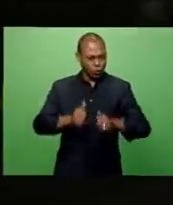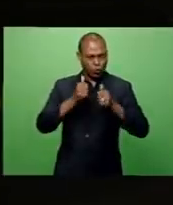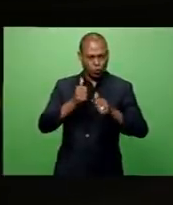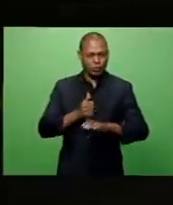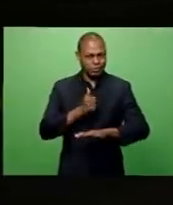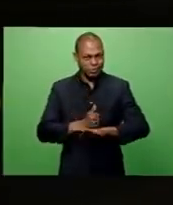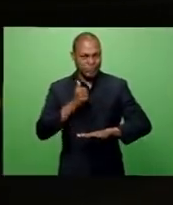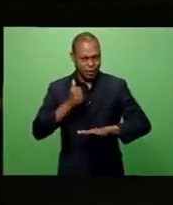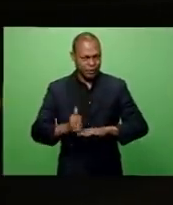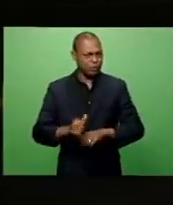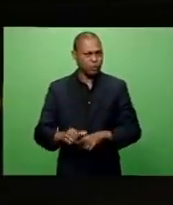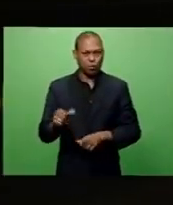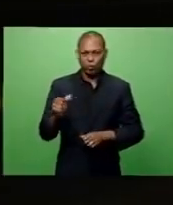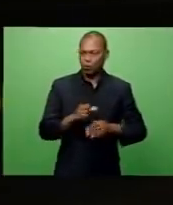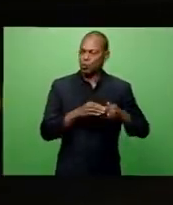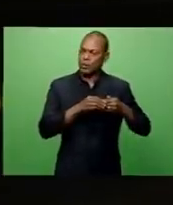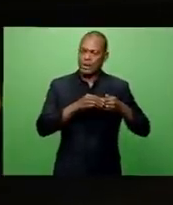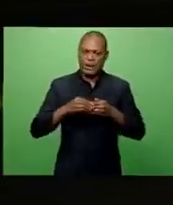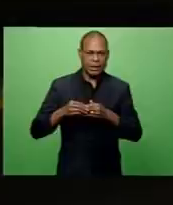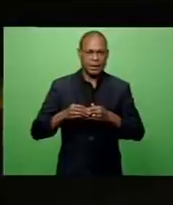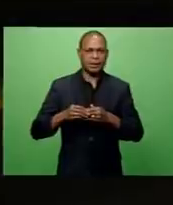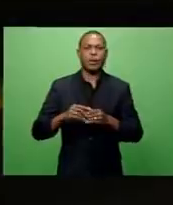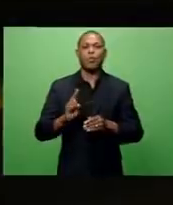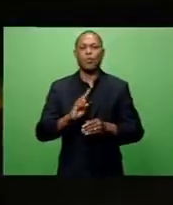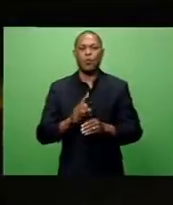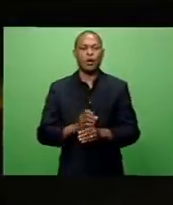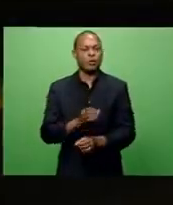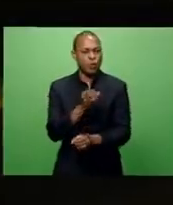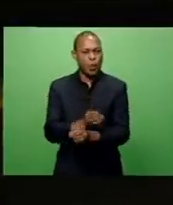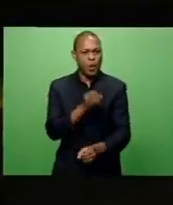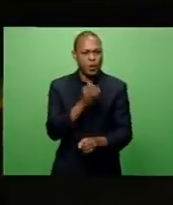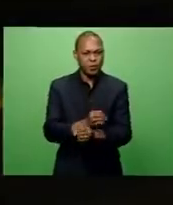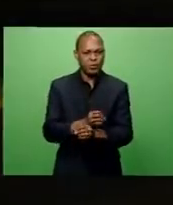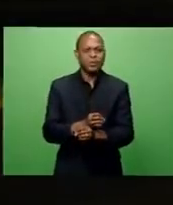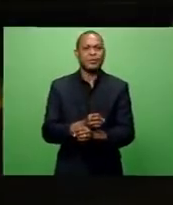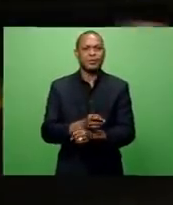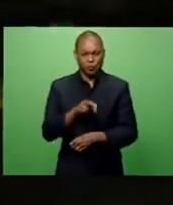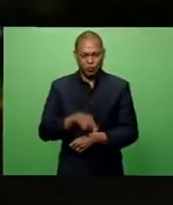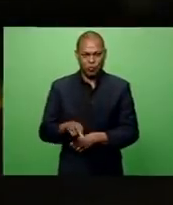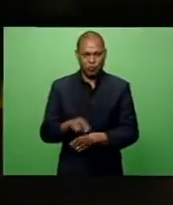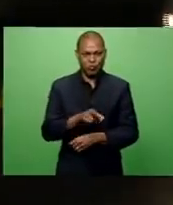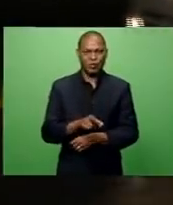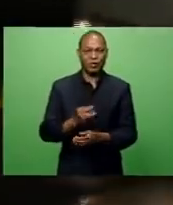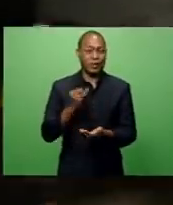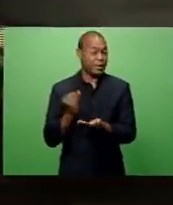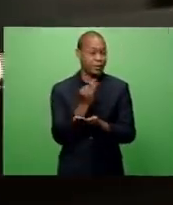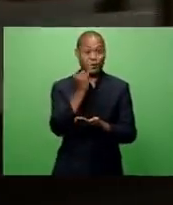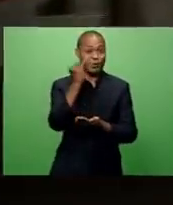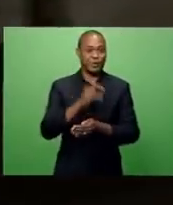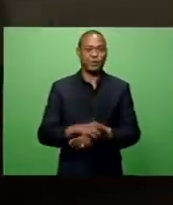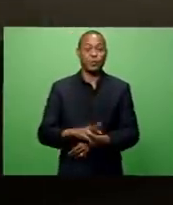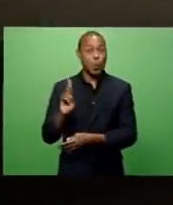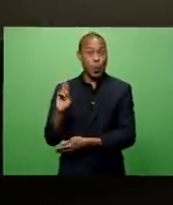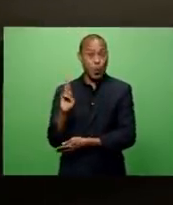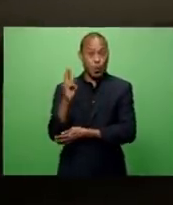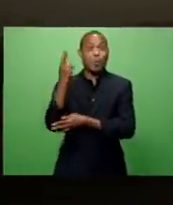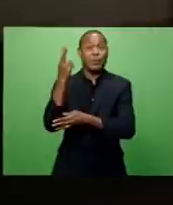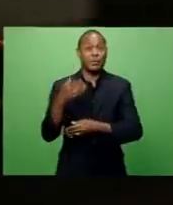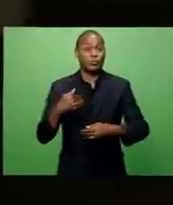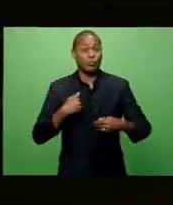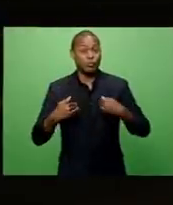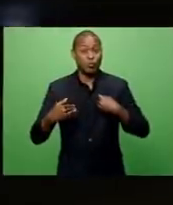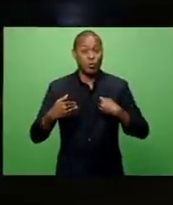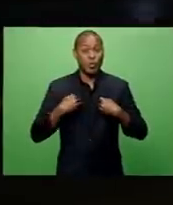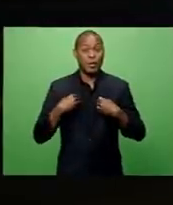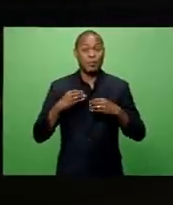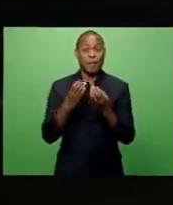be at the forefront of the running of operations of the regional institution. Akbar, who is also a Fiji representative on the USP Council, says